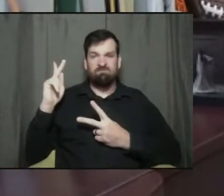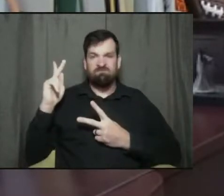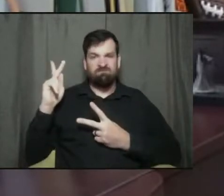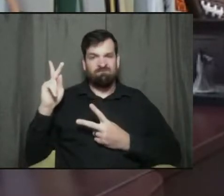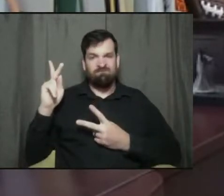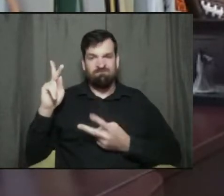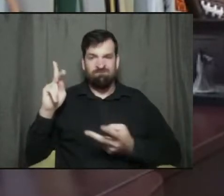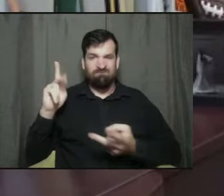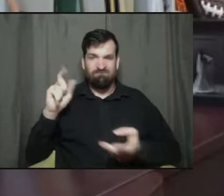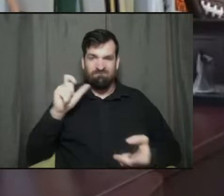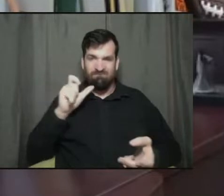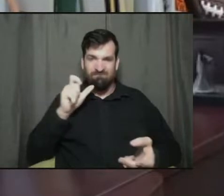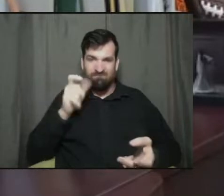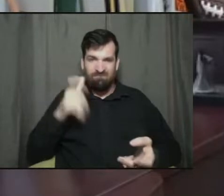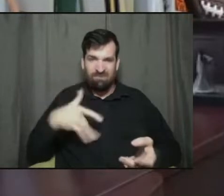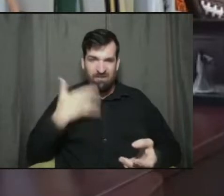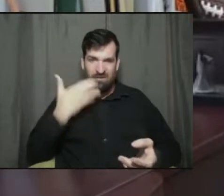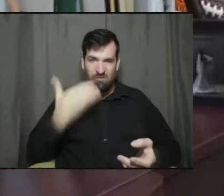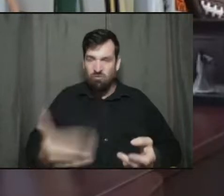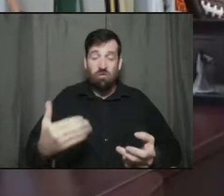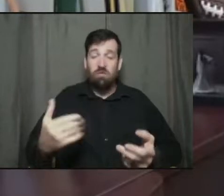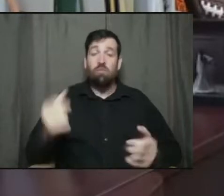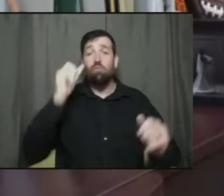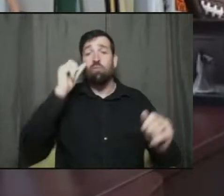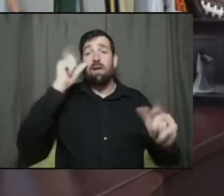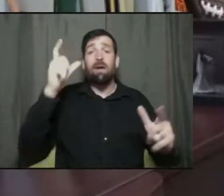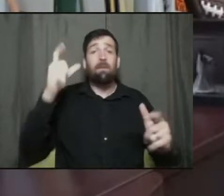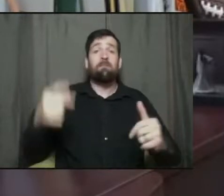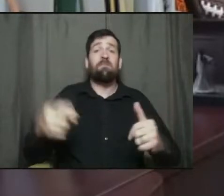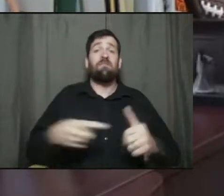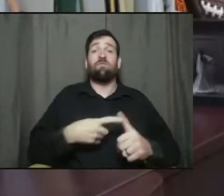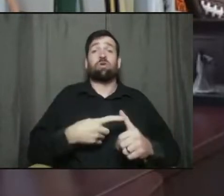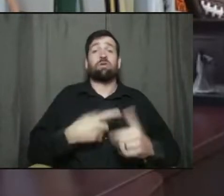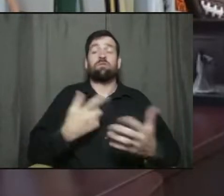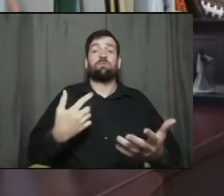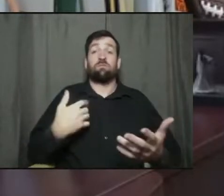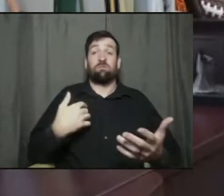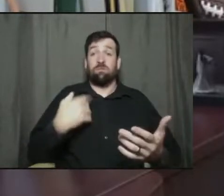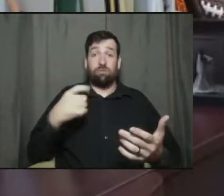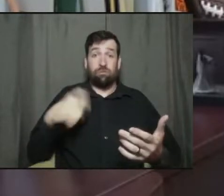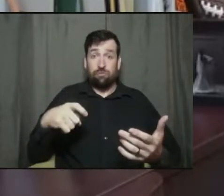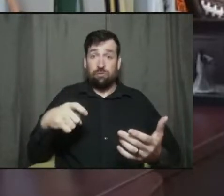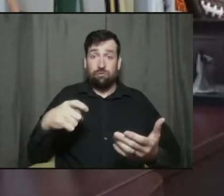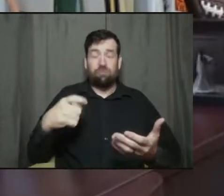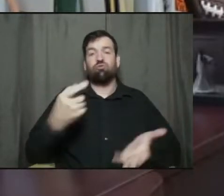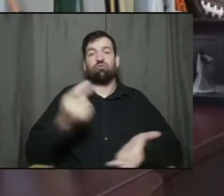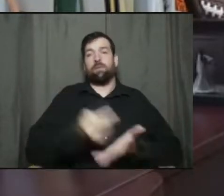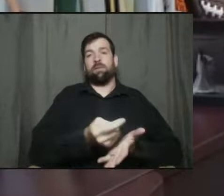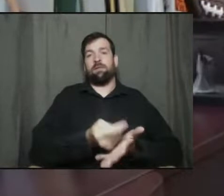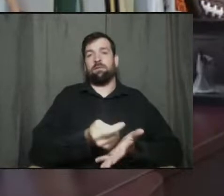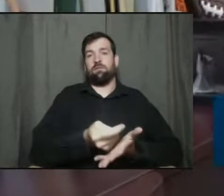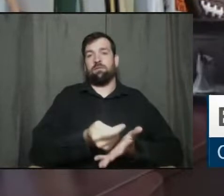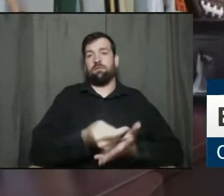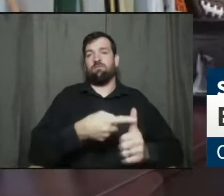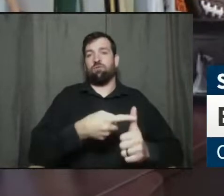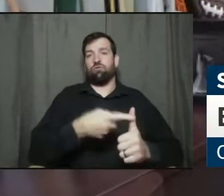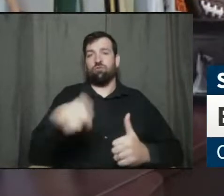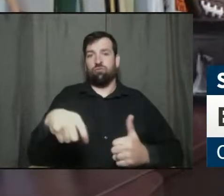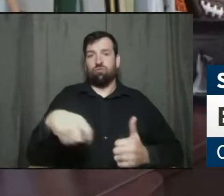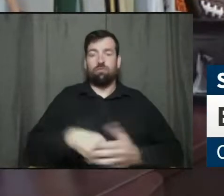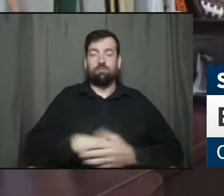And, I'd wake up and the first thing I felt like I had to start my day with was a treatment. And a lot of times I do that